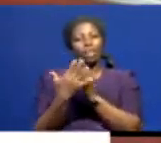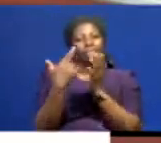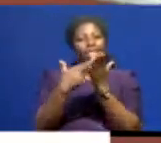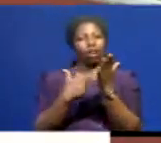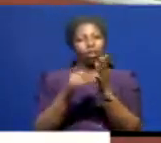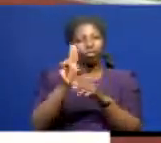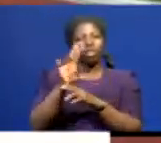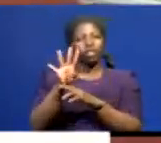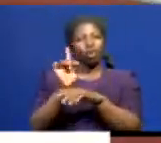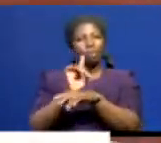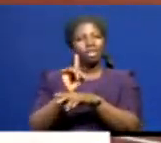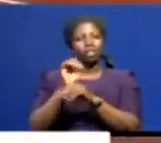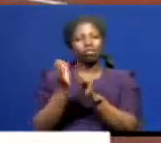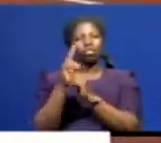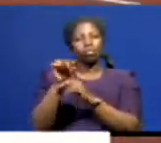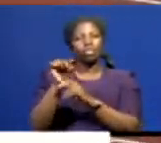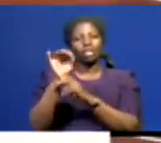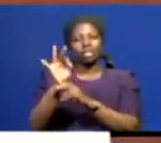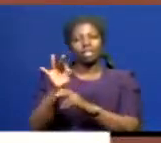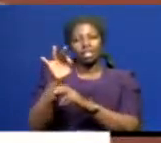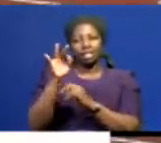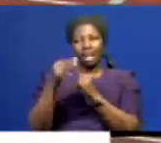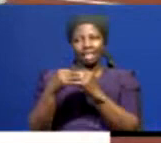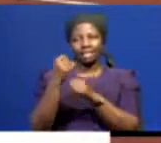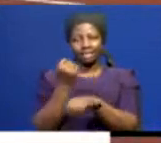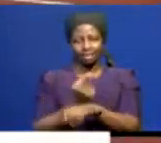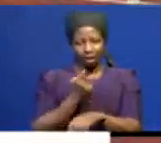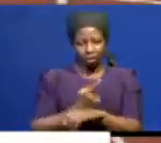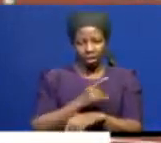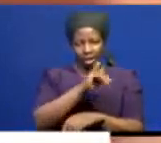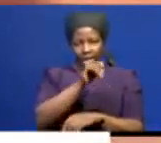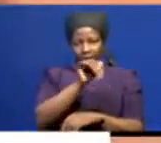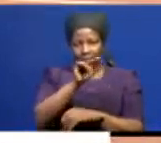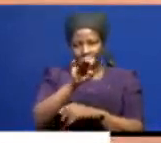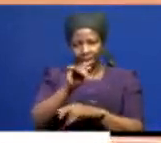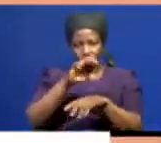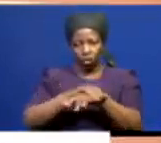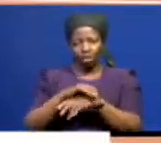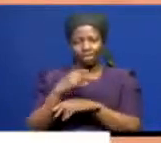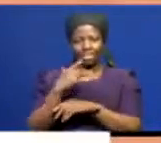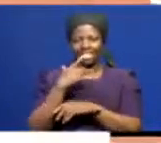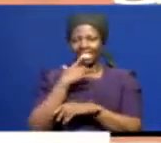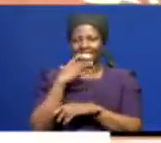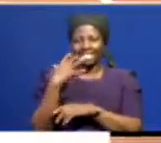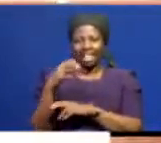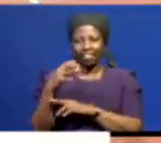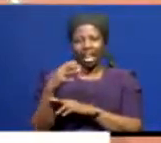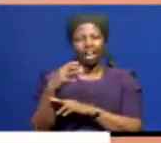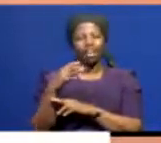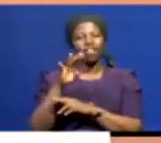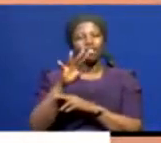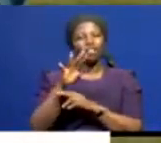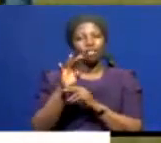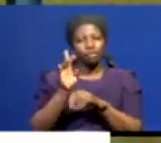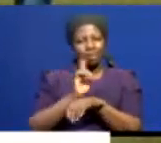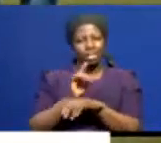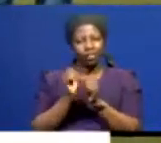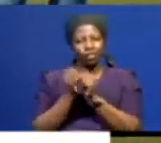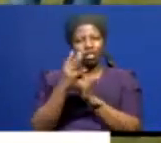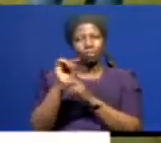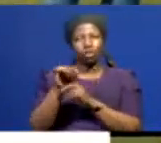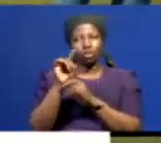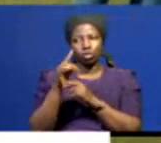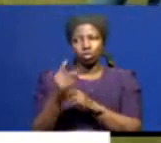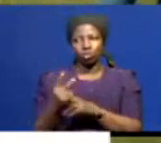4 minutes, 12.38 seconds. Janet Chepkomoi bagged silver after clocking 4 minutes, 14.24 seconds, as England